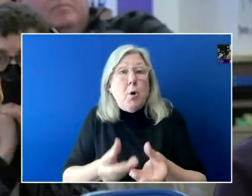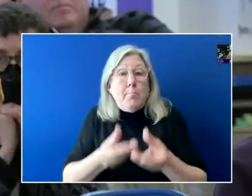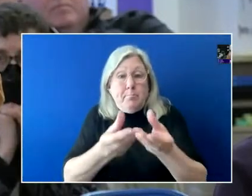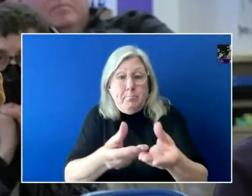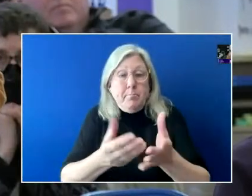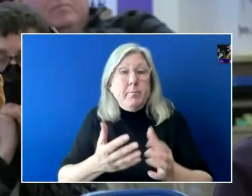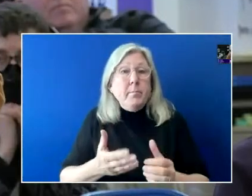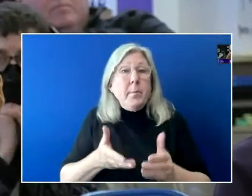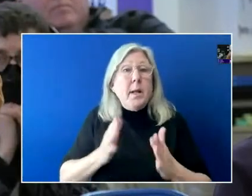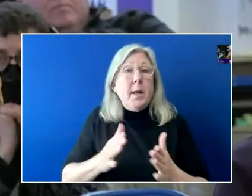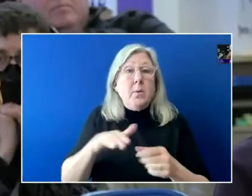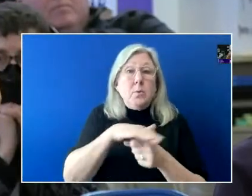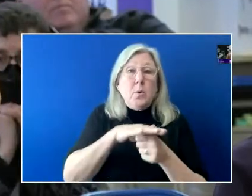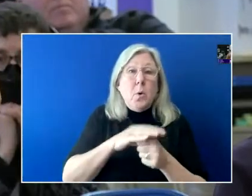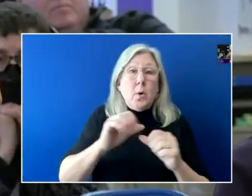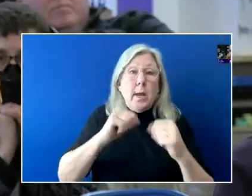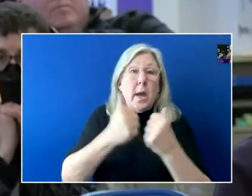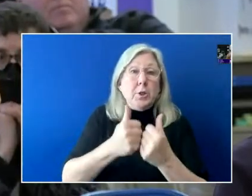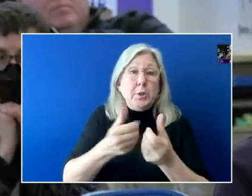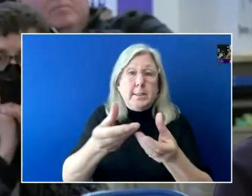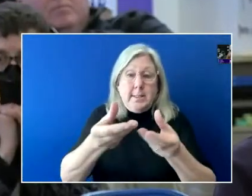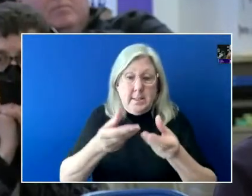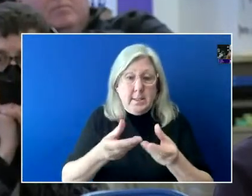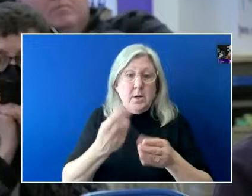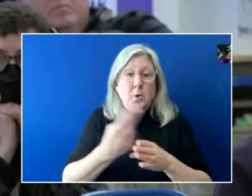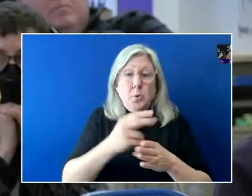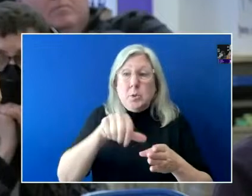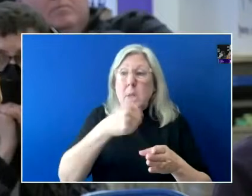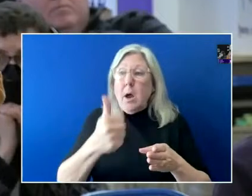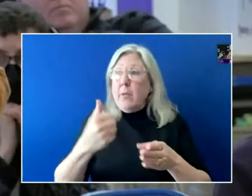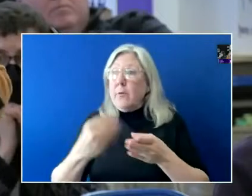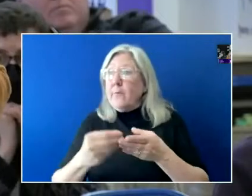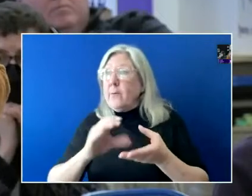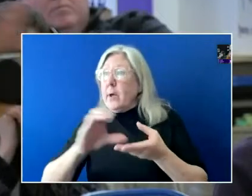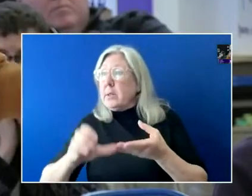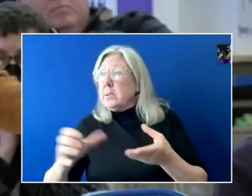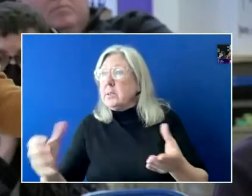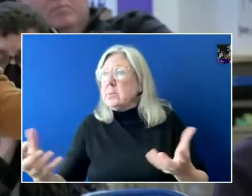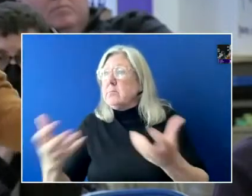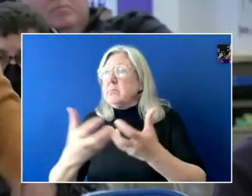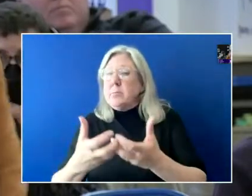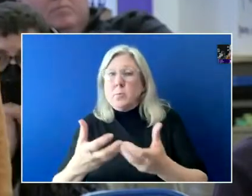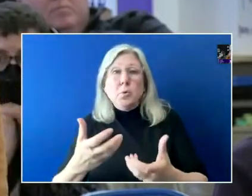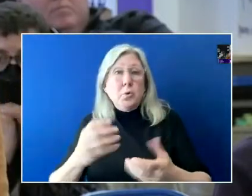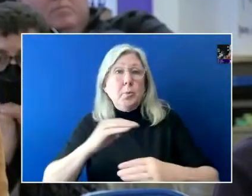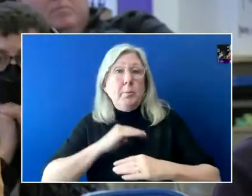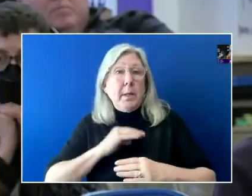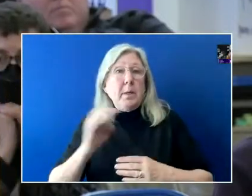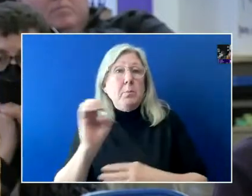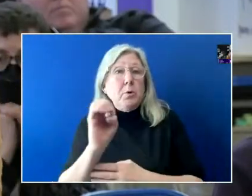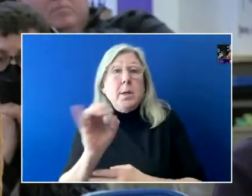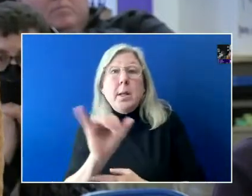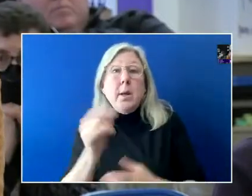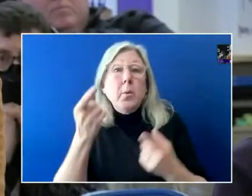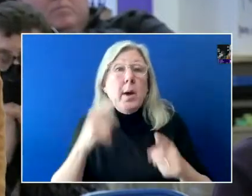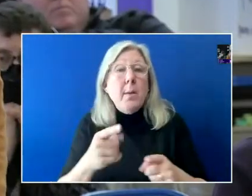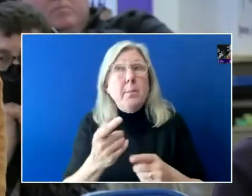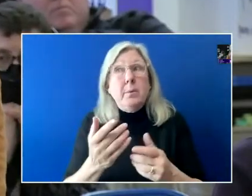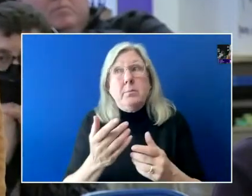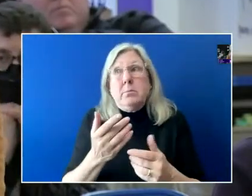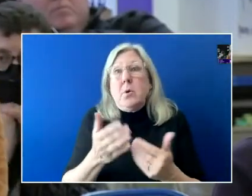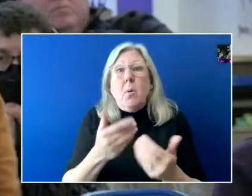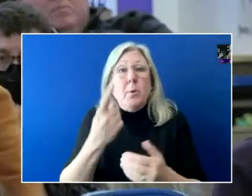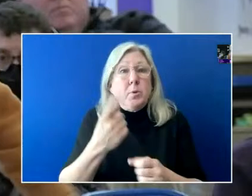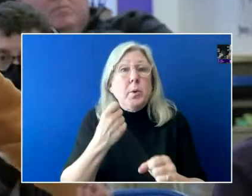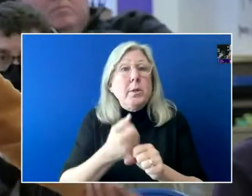agencies to use other funding to meet emergencies um like what happened almost a year ago now to um our